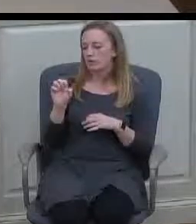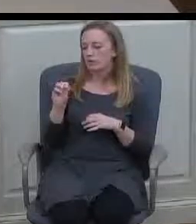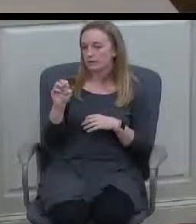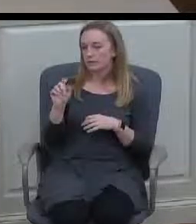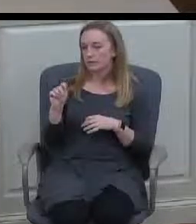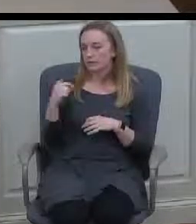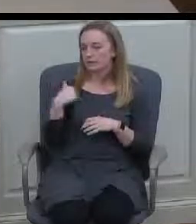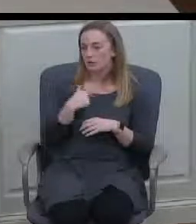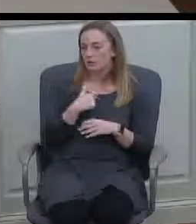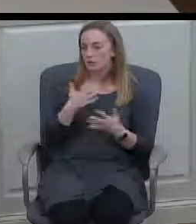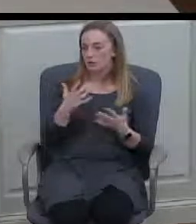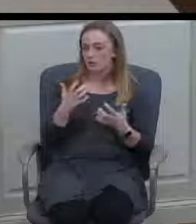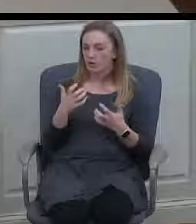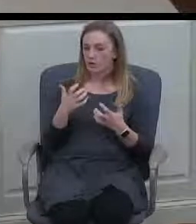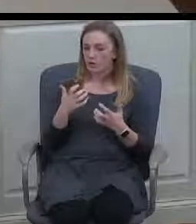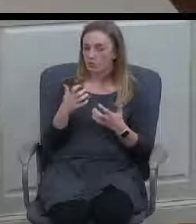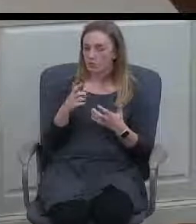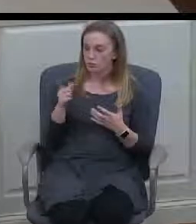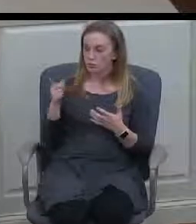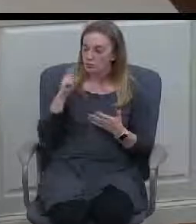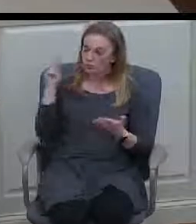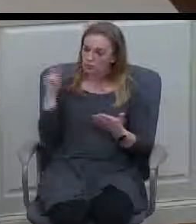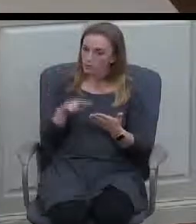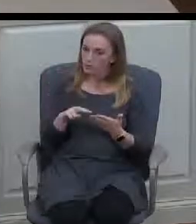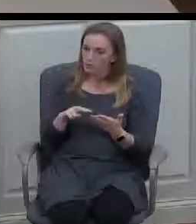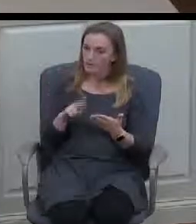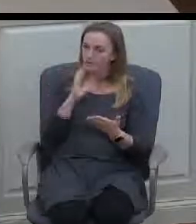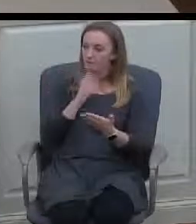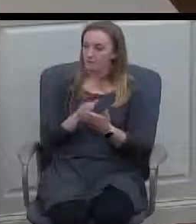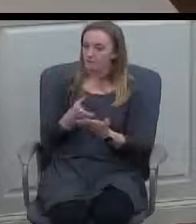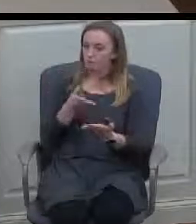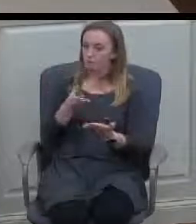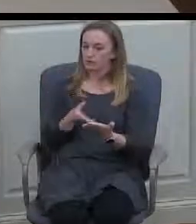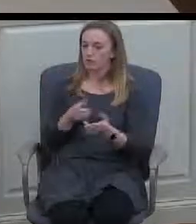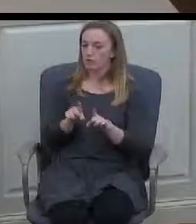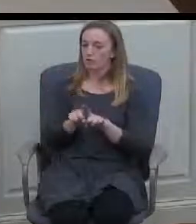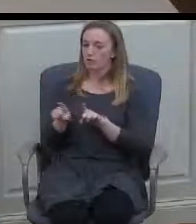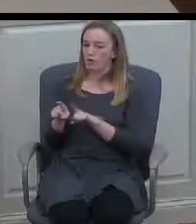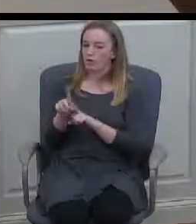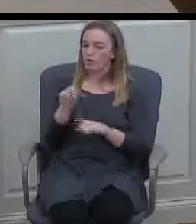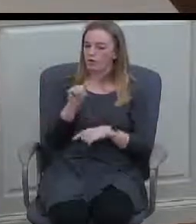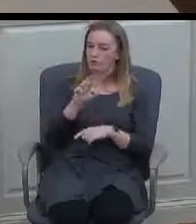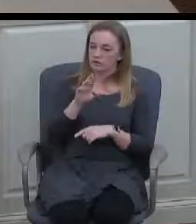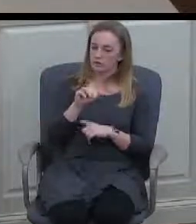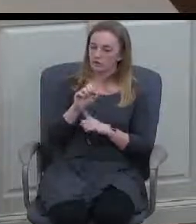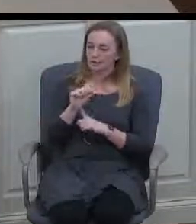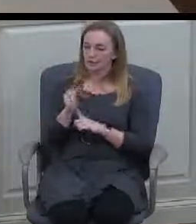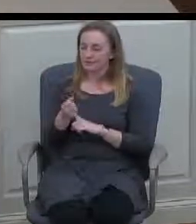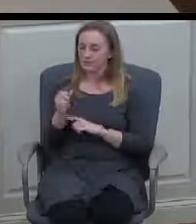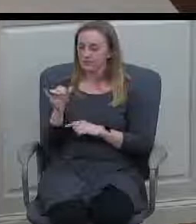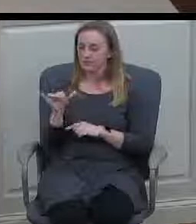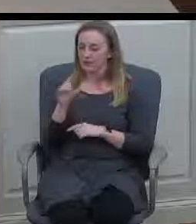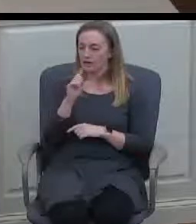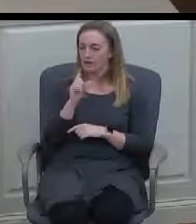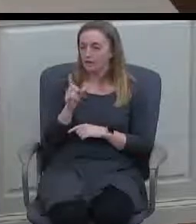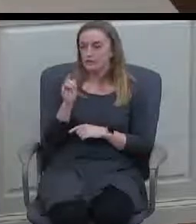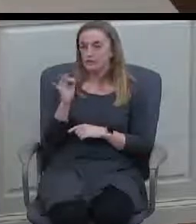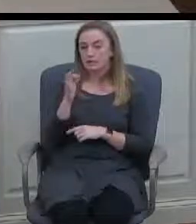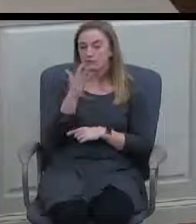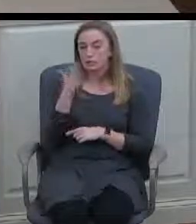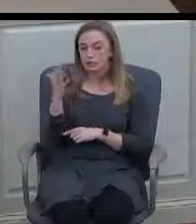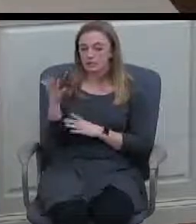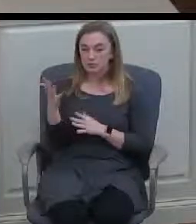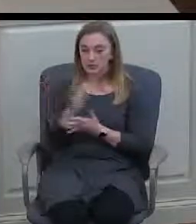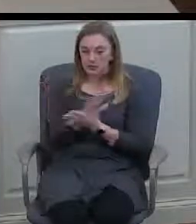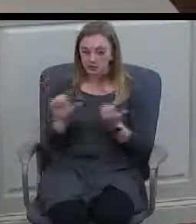to call to your attention the exhibit that's in the document and also the terms and conditions, which is essentially if trees are